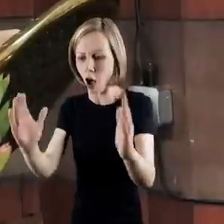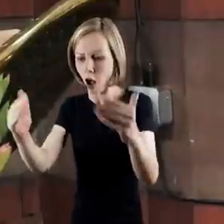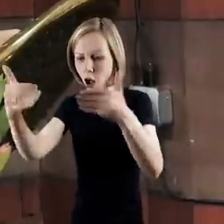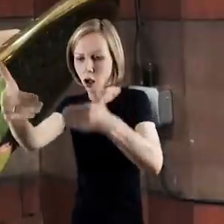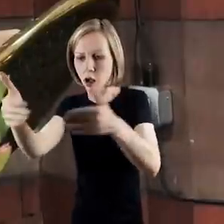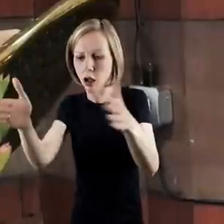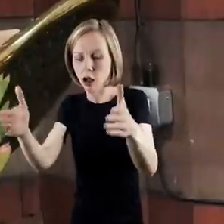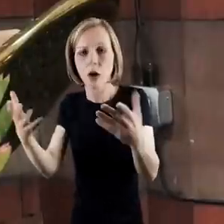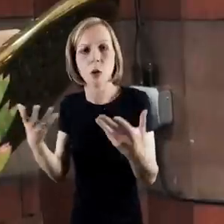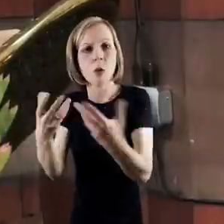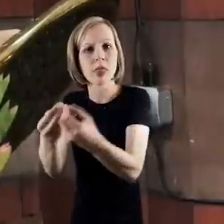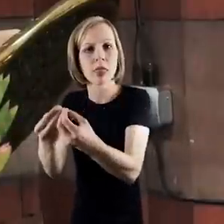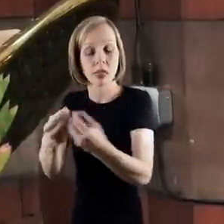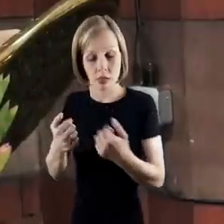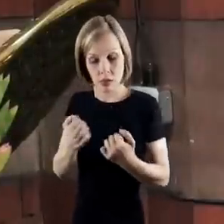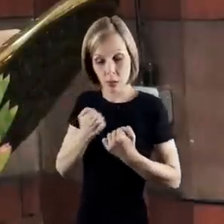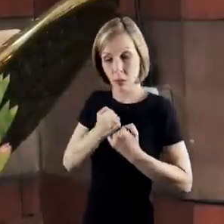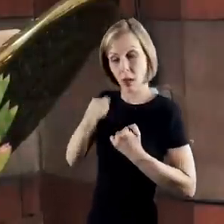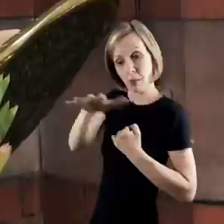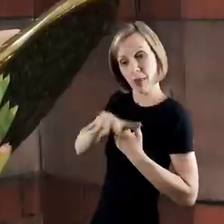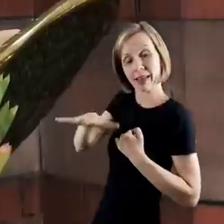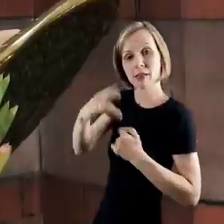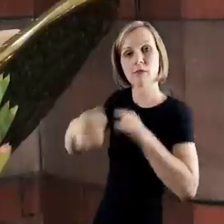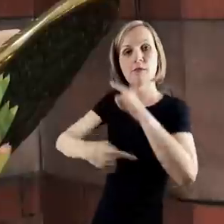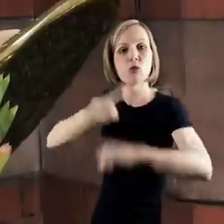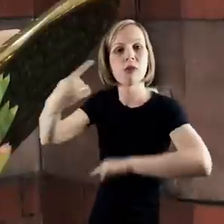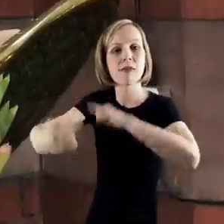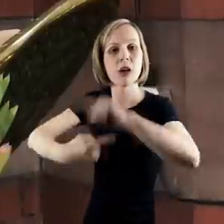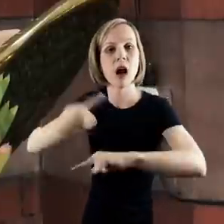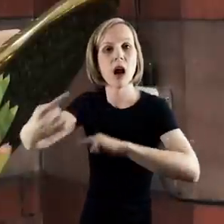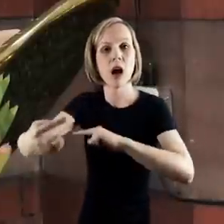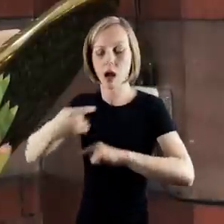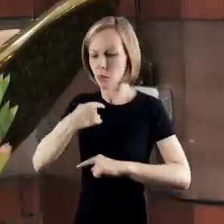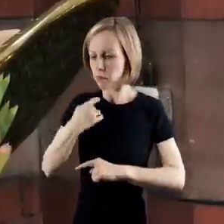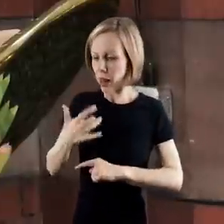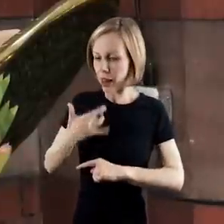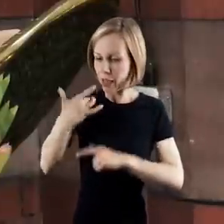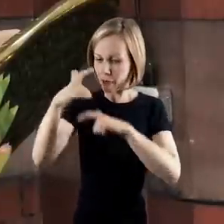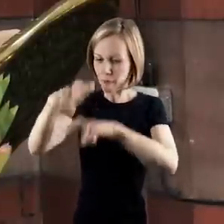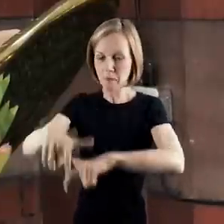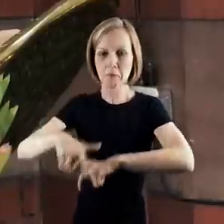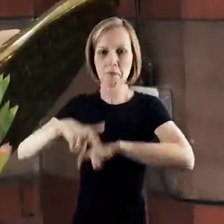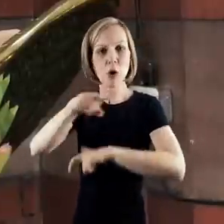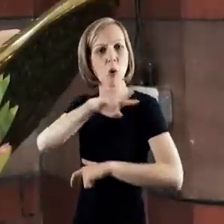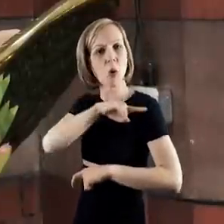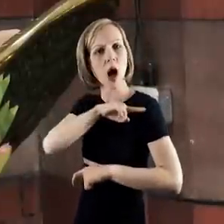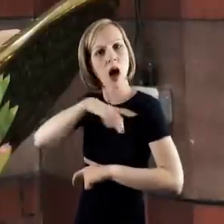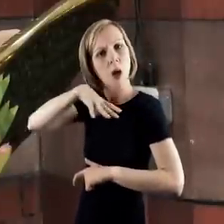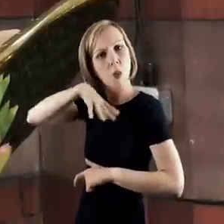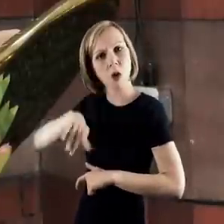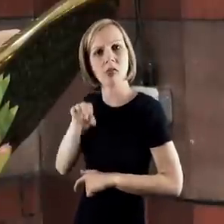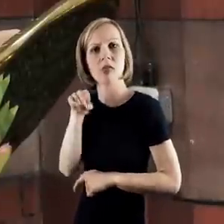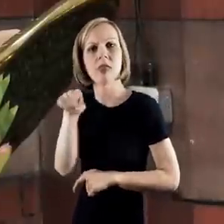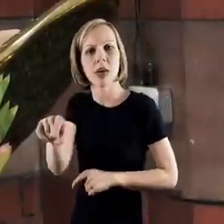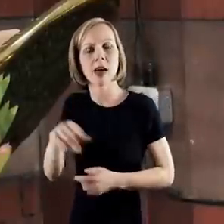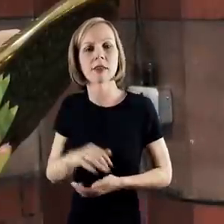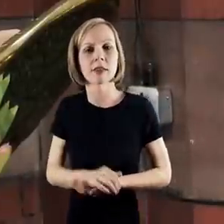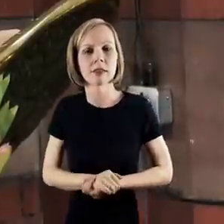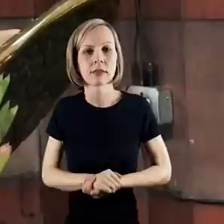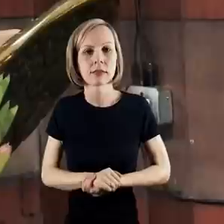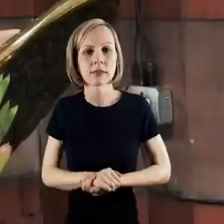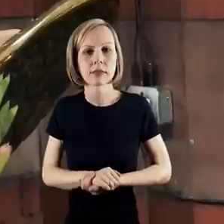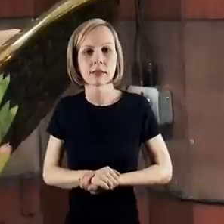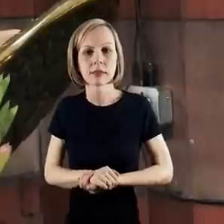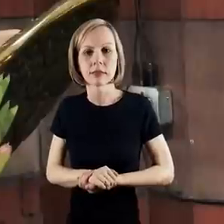This is my resting place forever. Here I will reside, for I have desired it. I